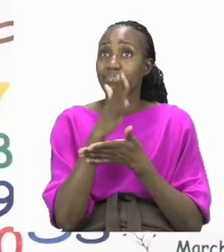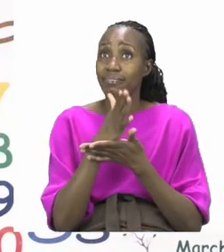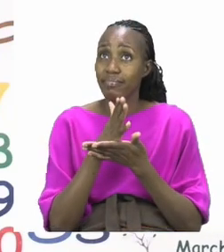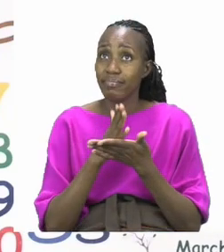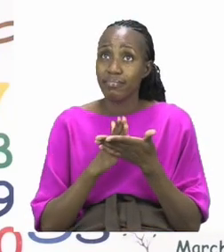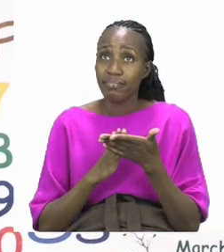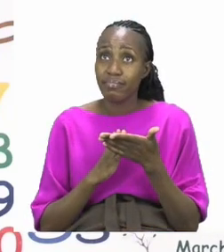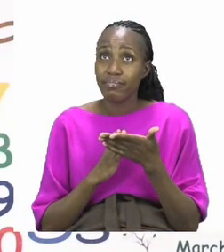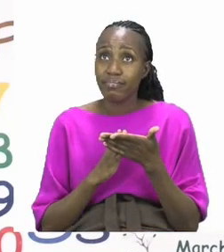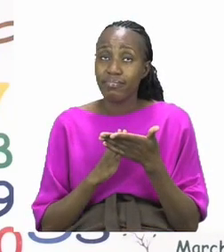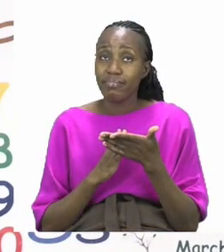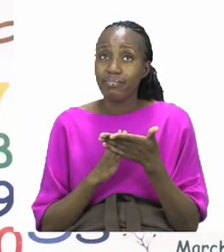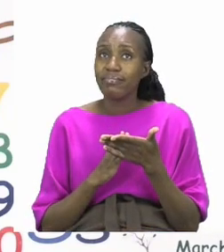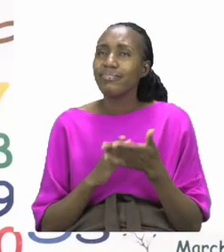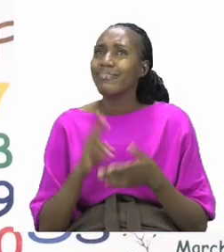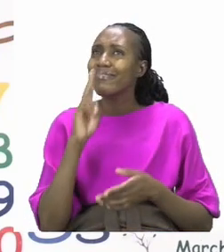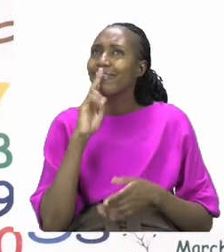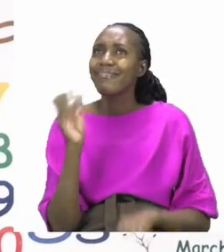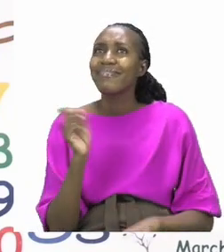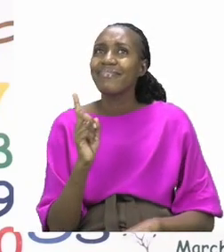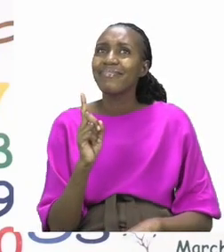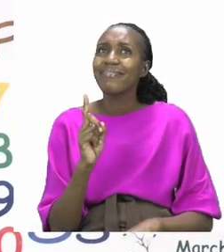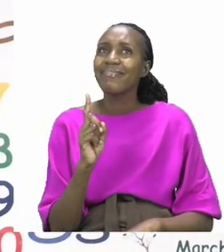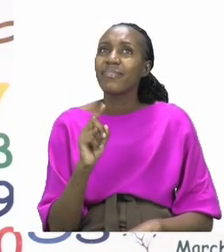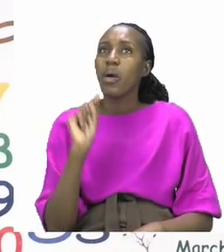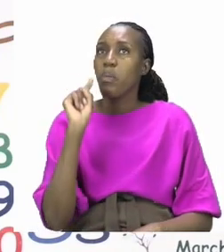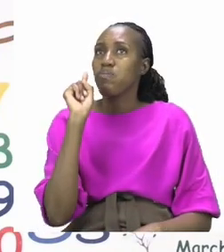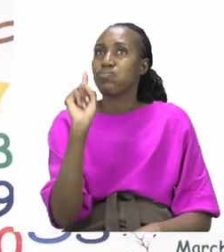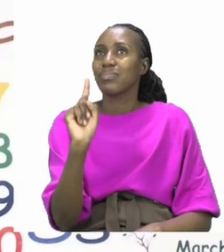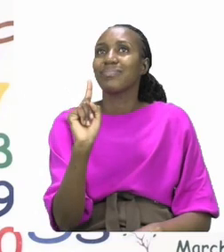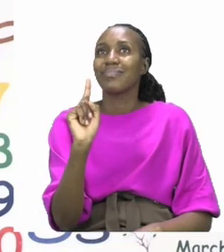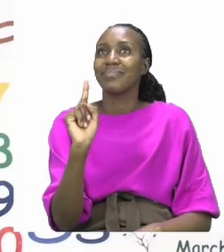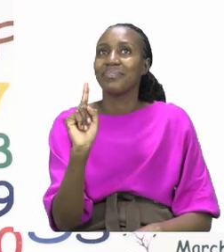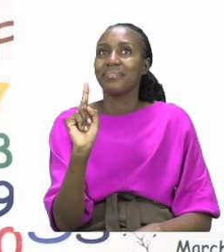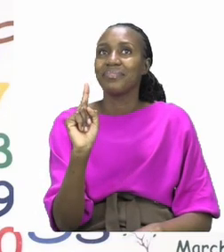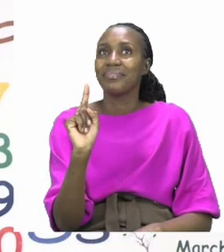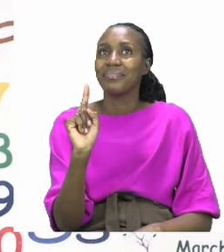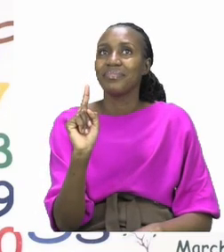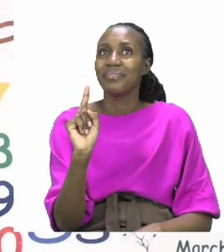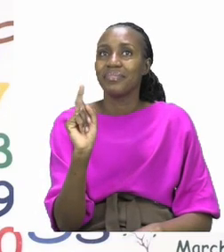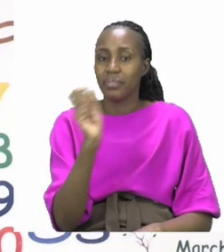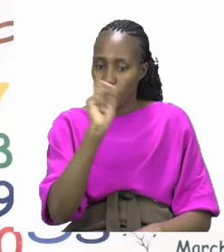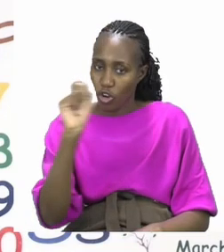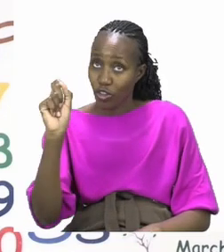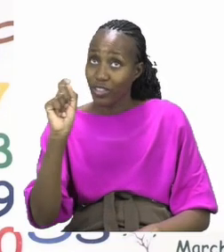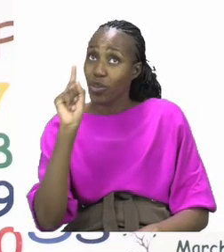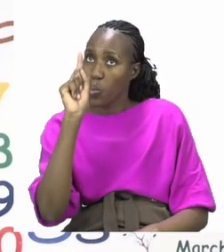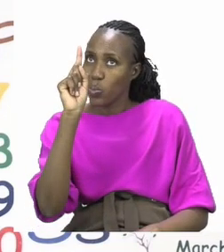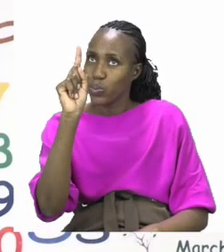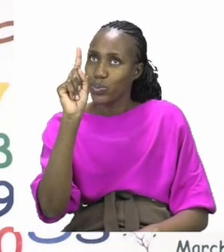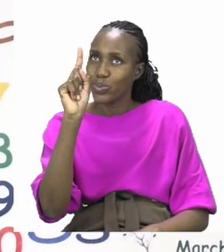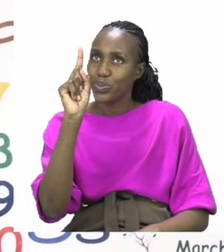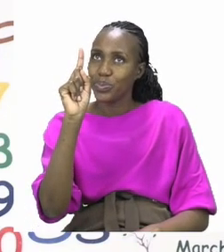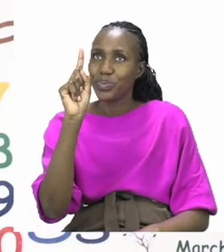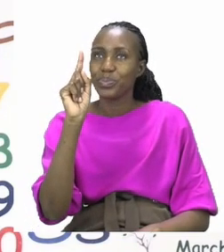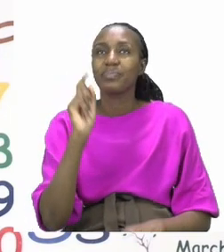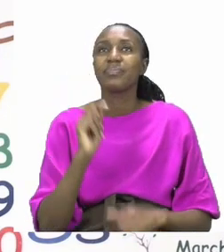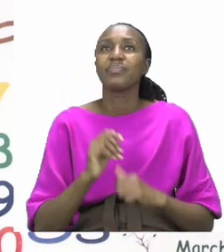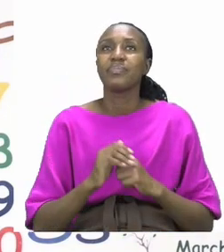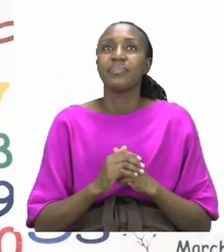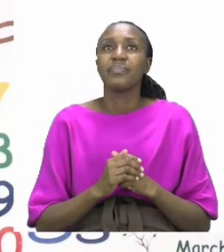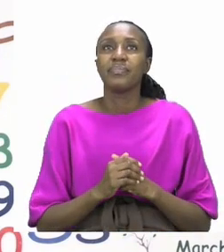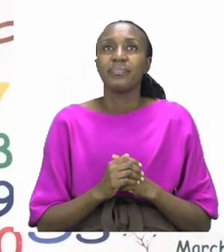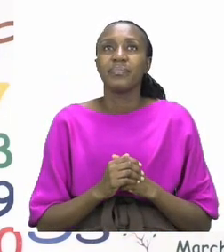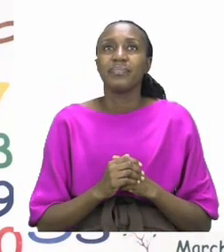my answer is 1. So I can go ahead and put a 1 inside the